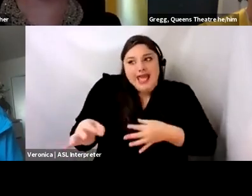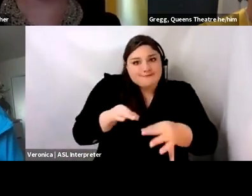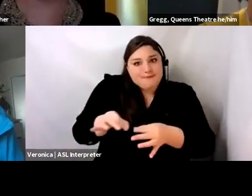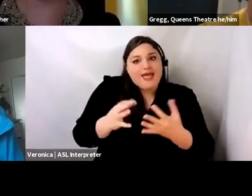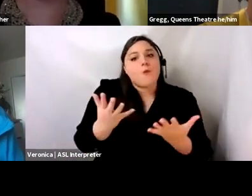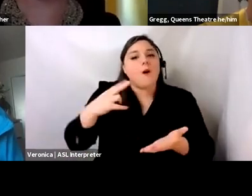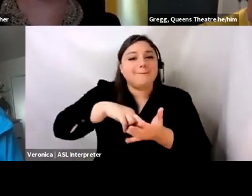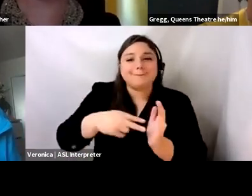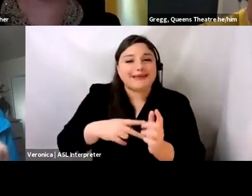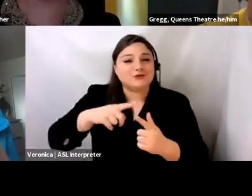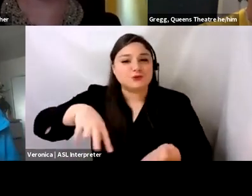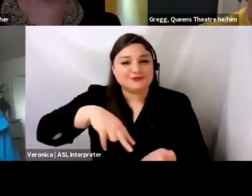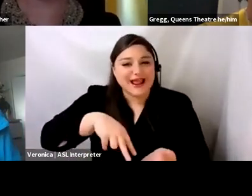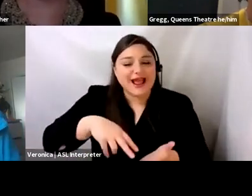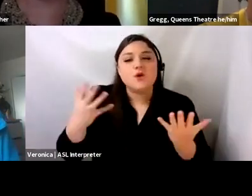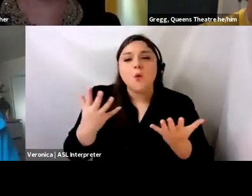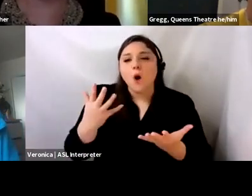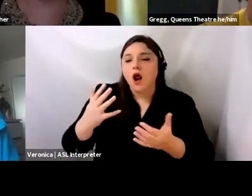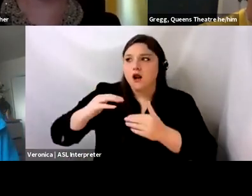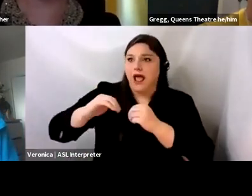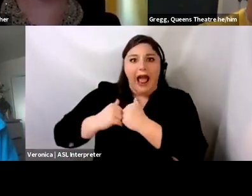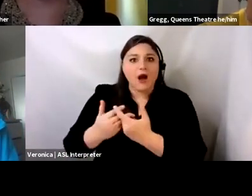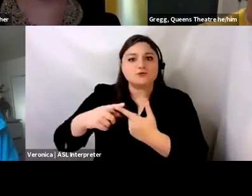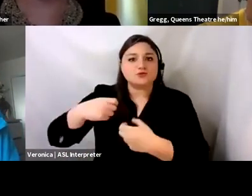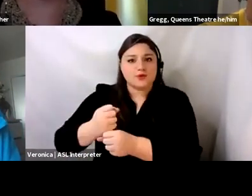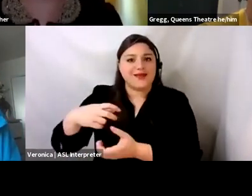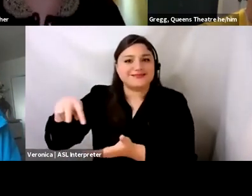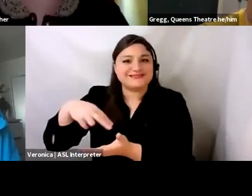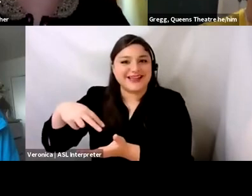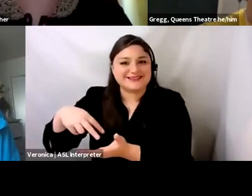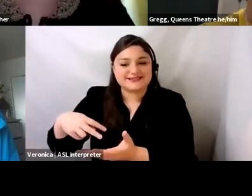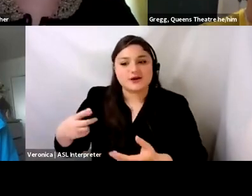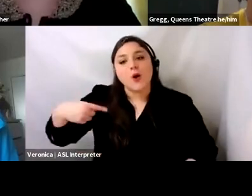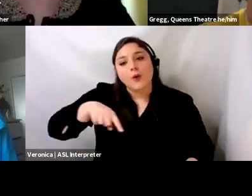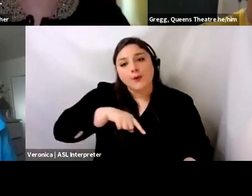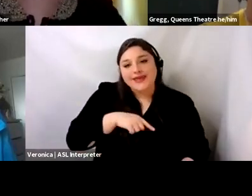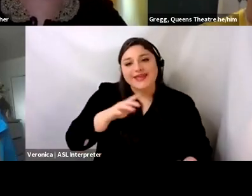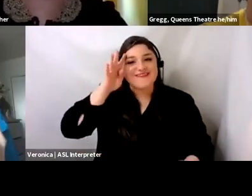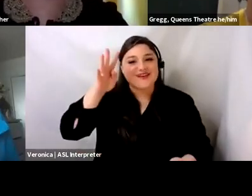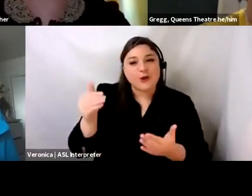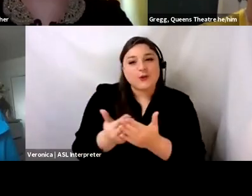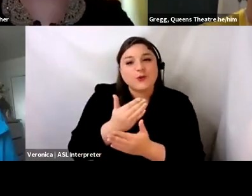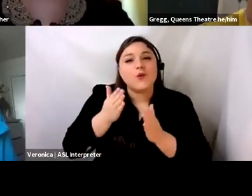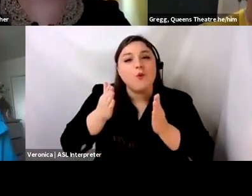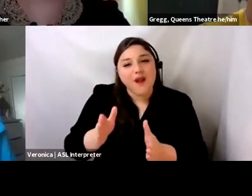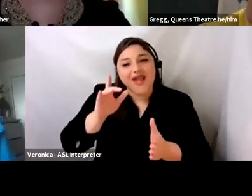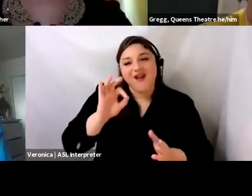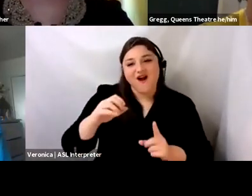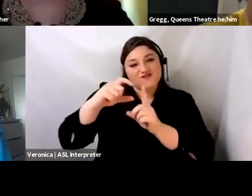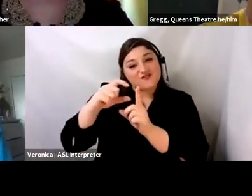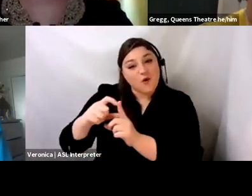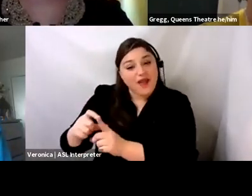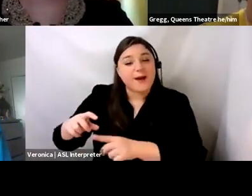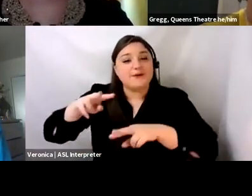make dances. And we use the terminology, it was very clear, the terminology of what is dancing about.